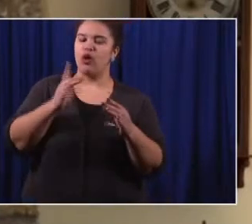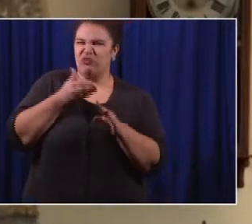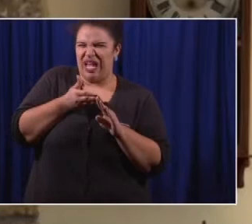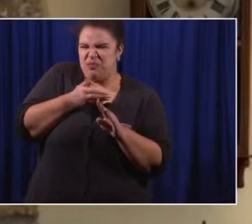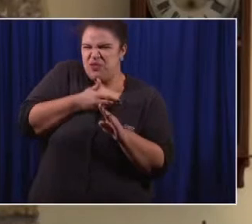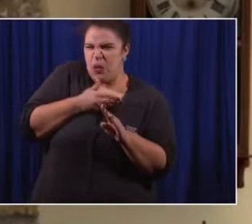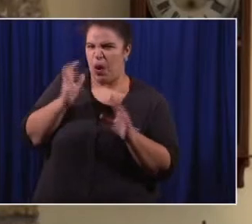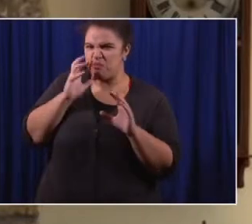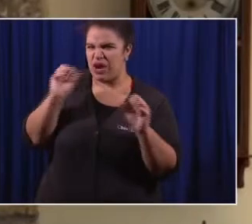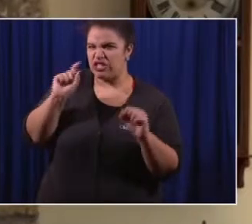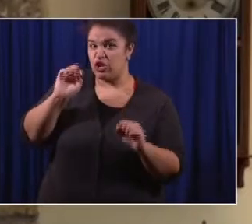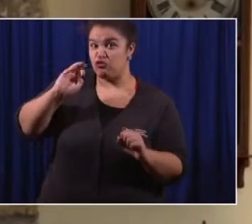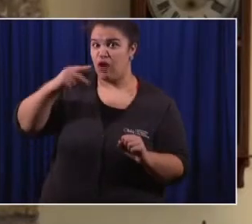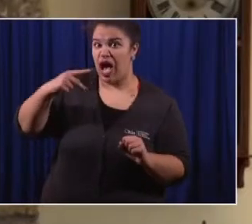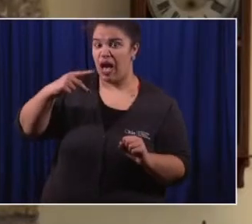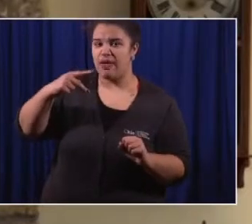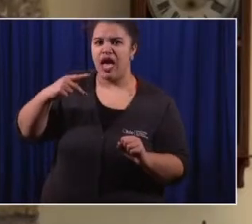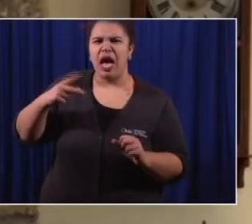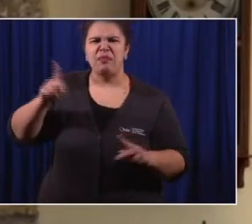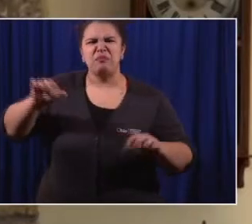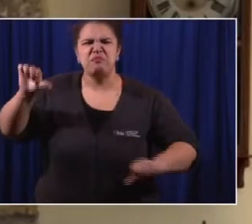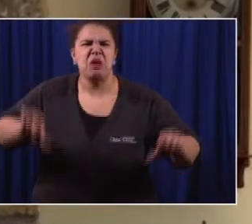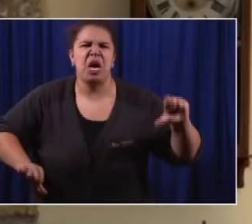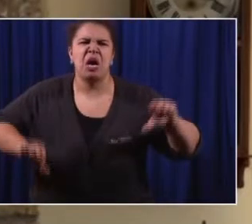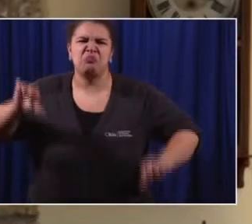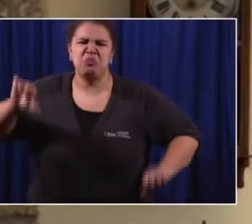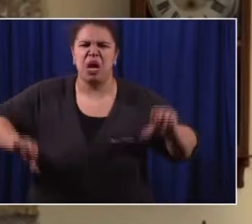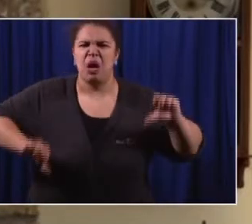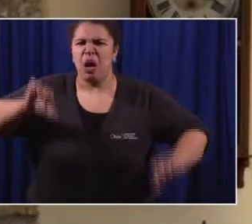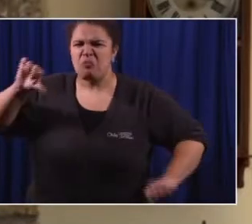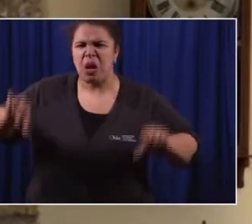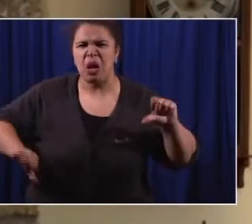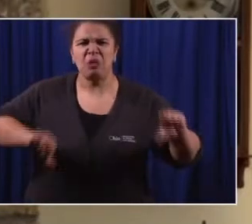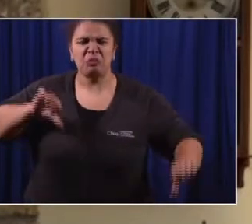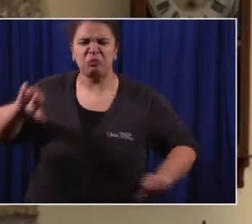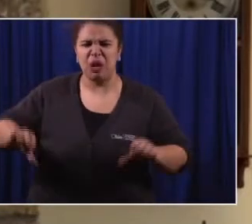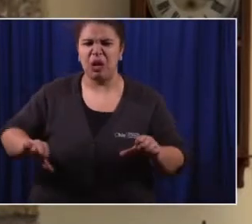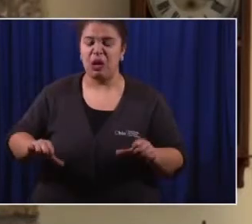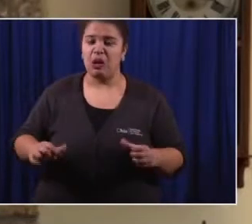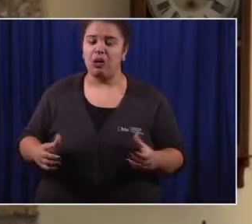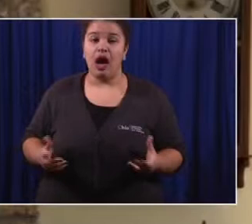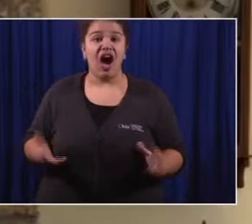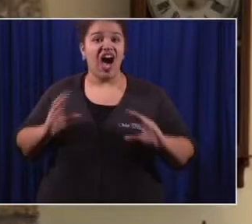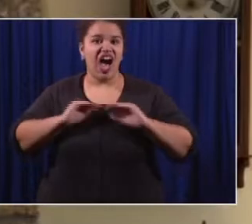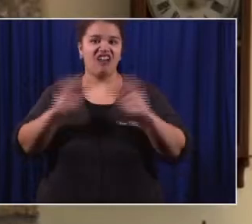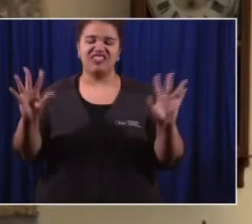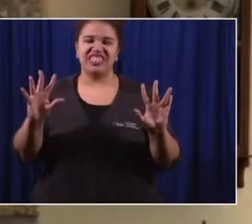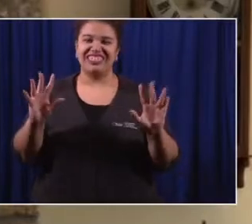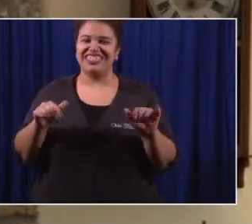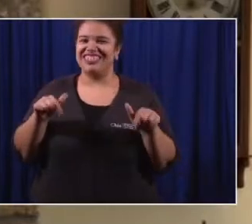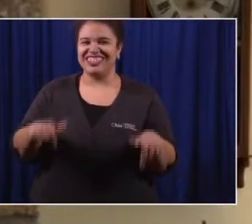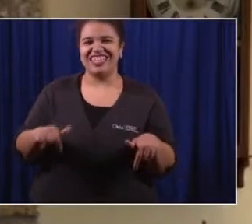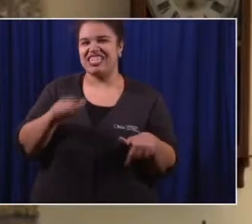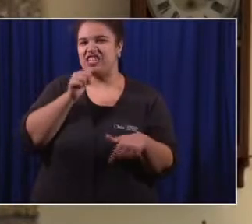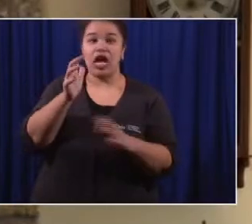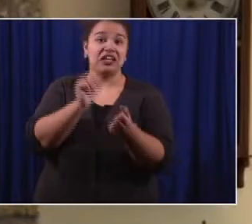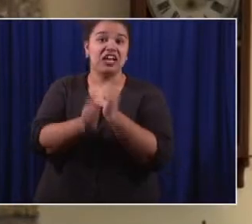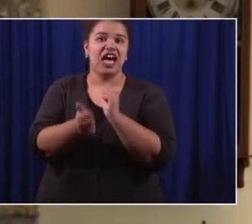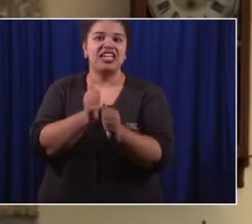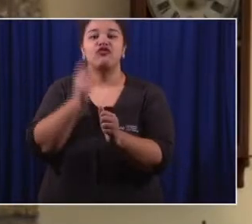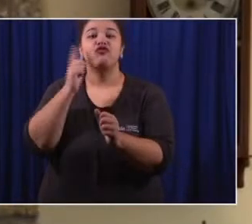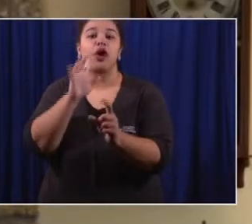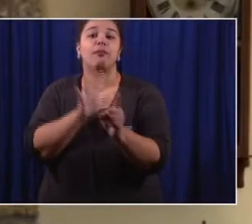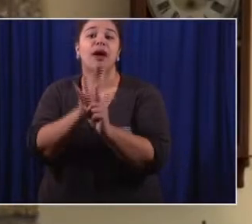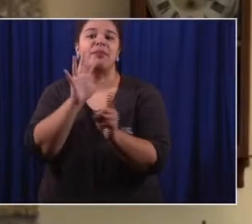later announced your name to a chorus of boos. Now, obviously, this isn't a popularity contest, but given the large number of Ohioans